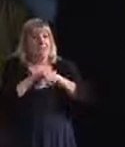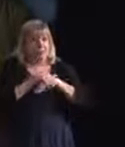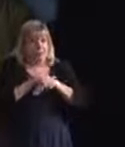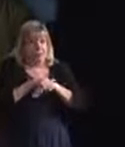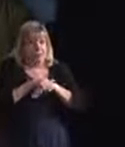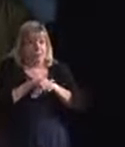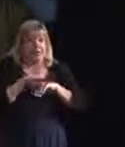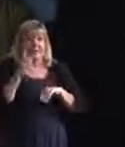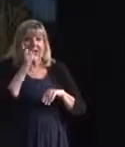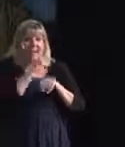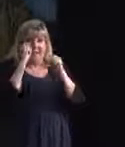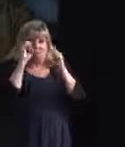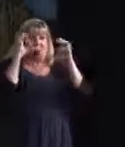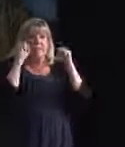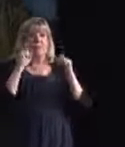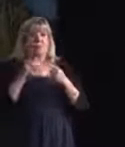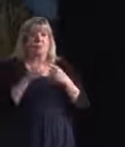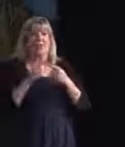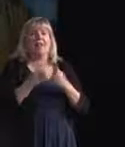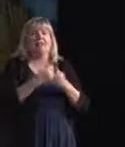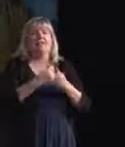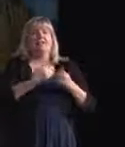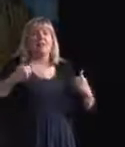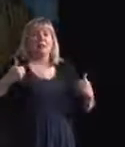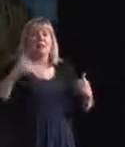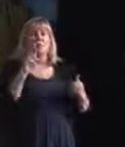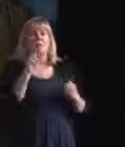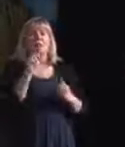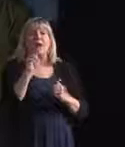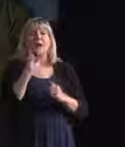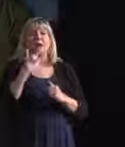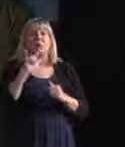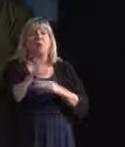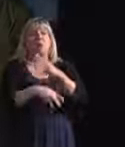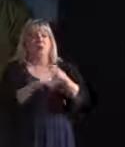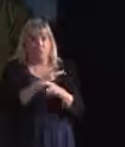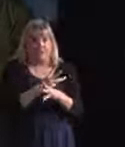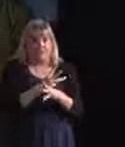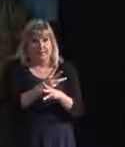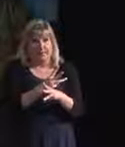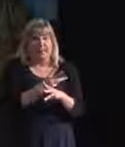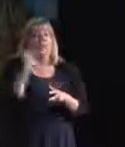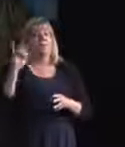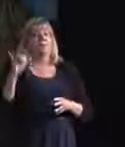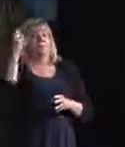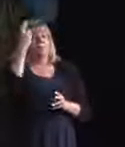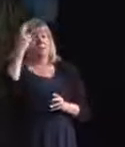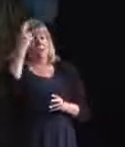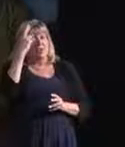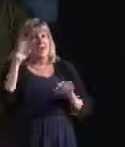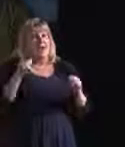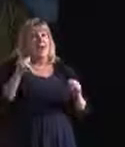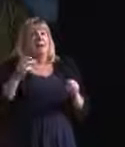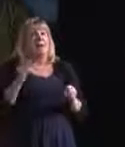his eyes began to open to the racialized world in which he lived. This realization enabled